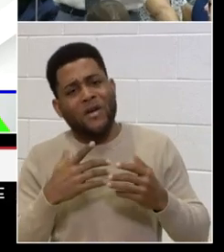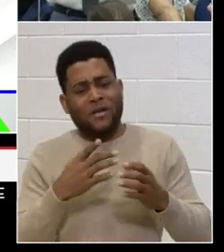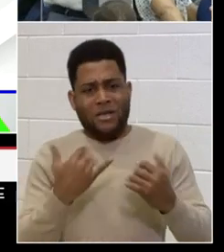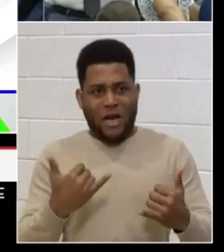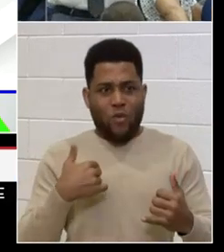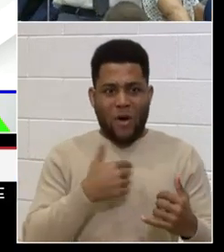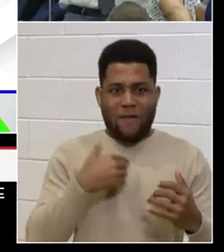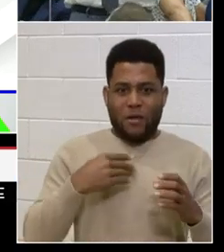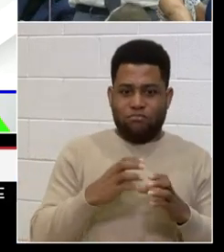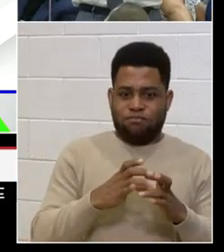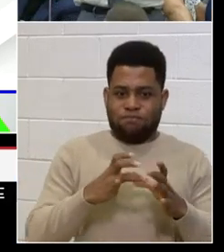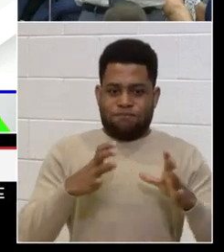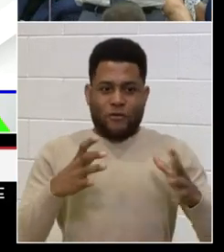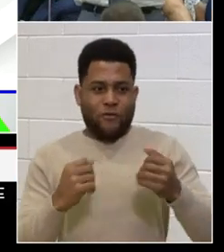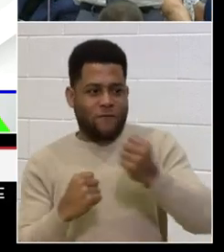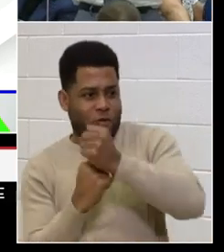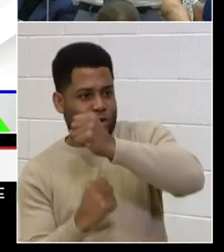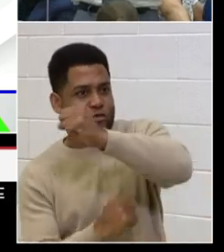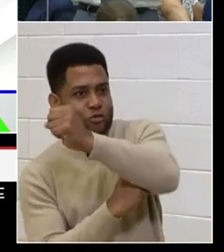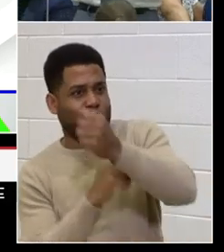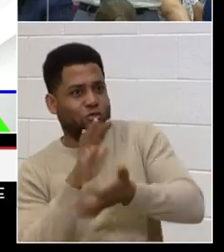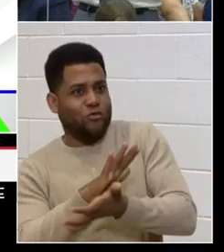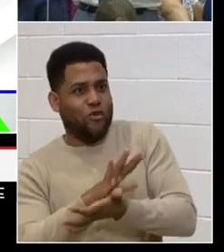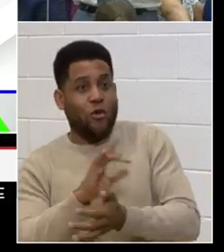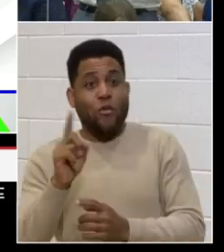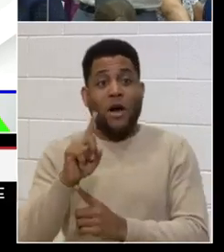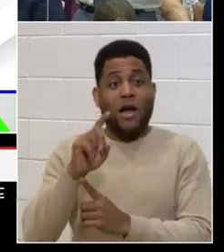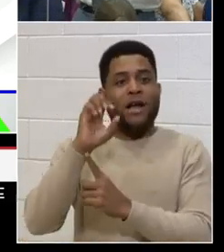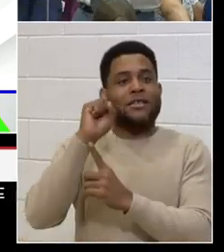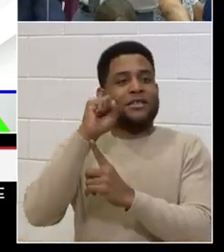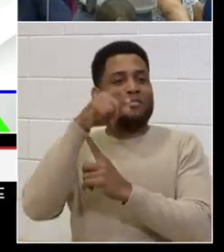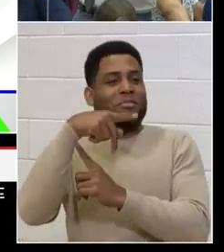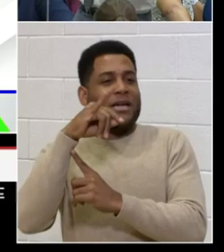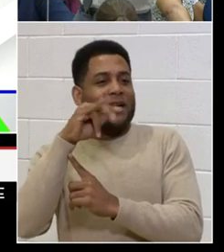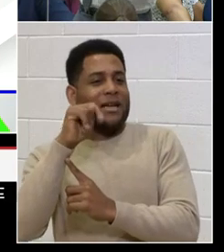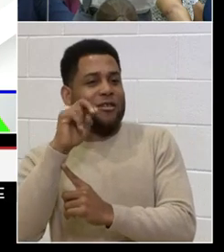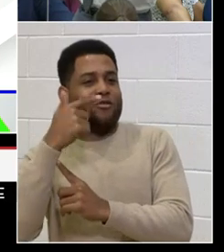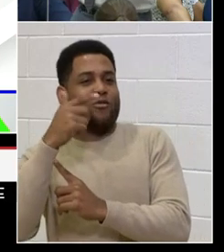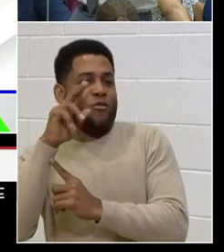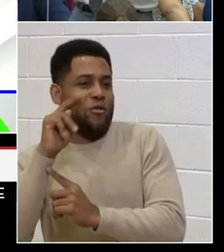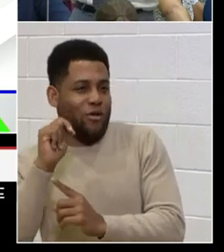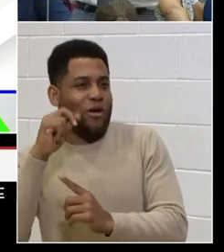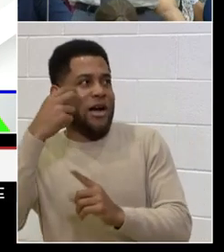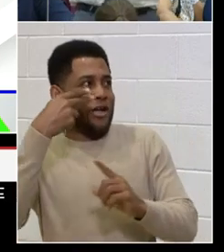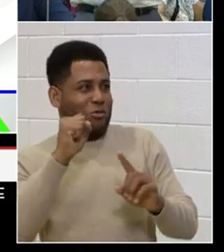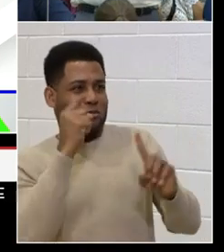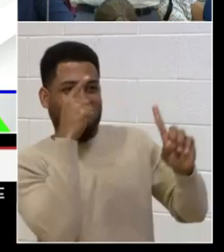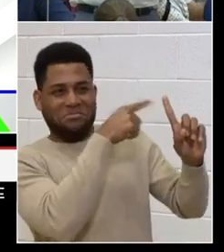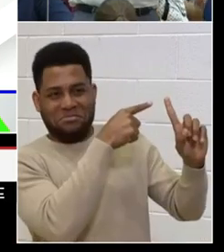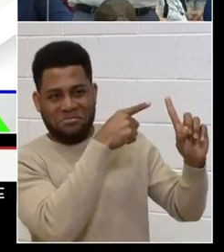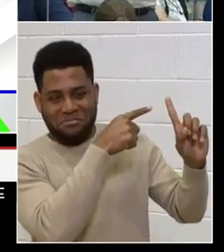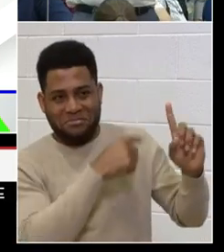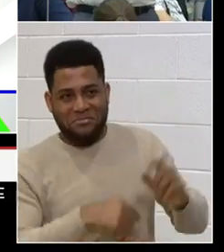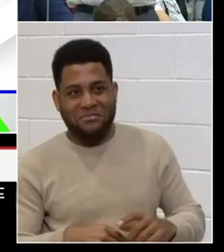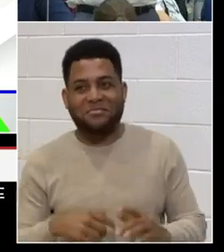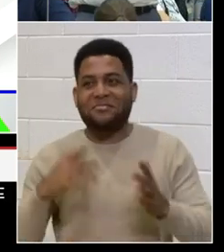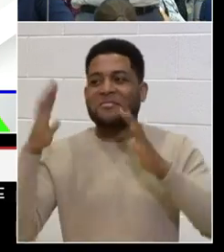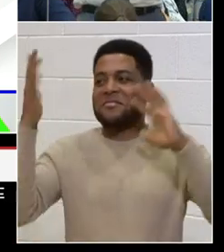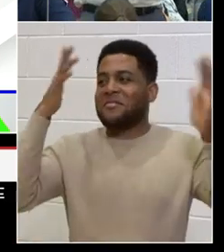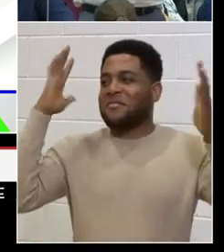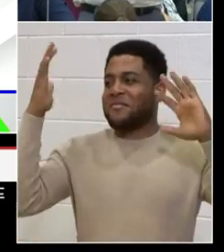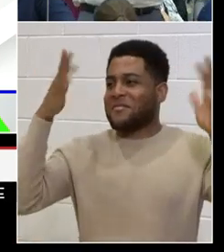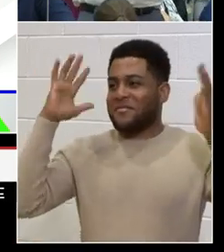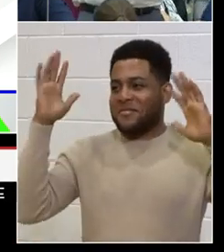Academy into the historic Spingarn High School, training residents for jobs in the fastest growing economy in